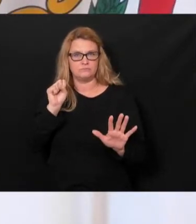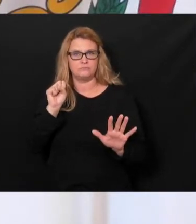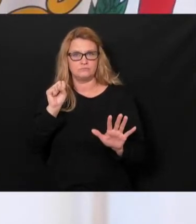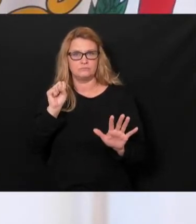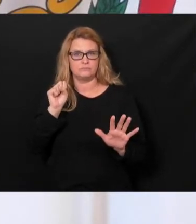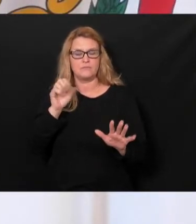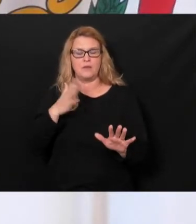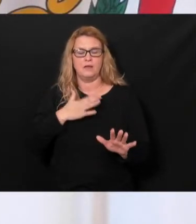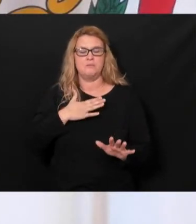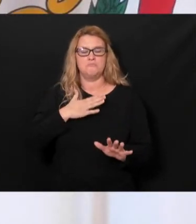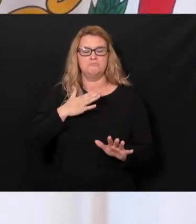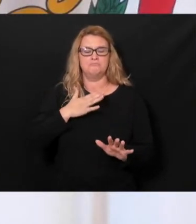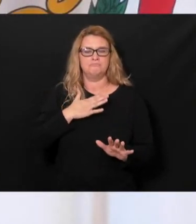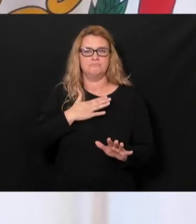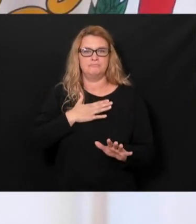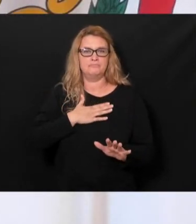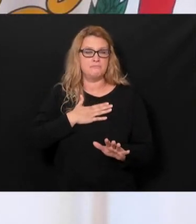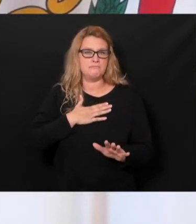about that.